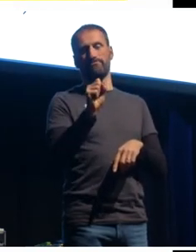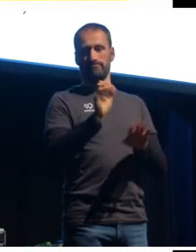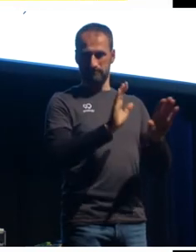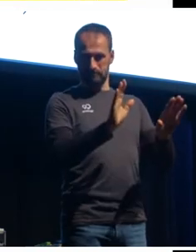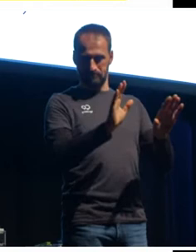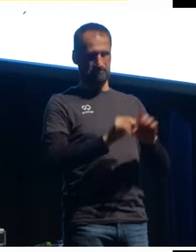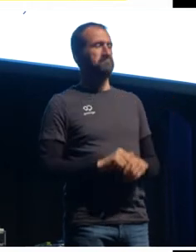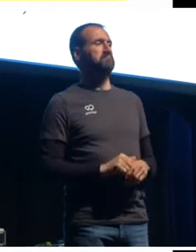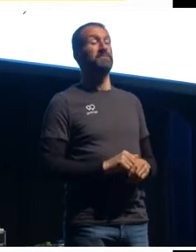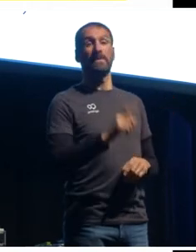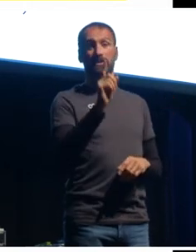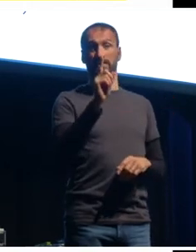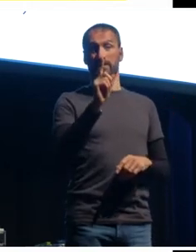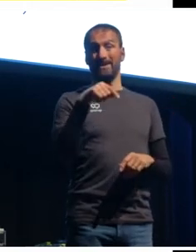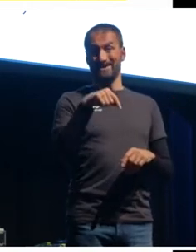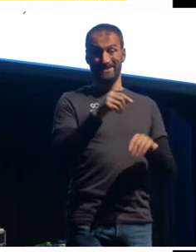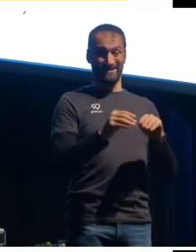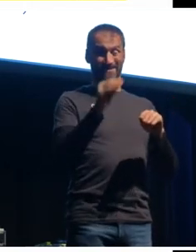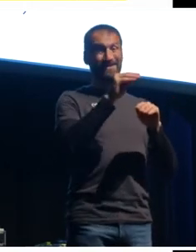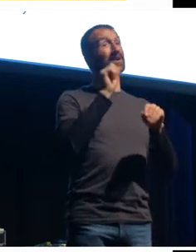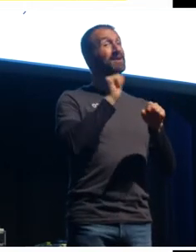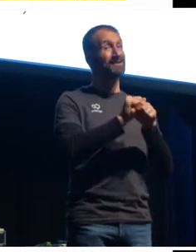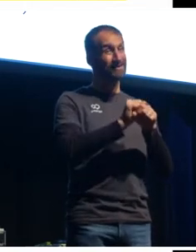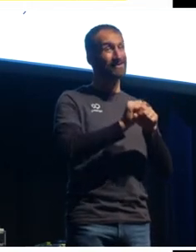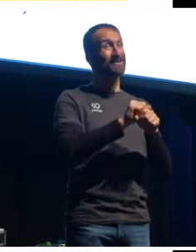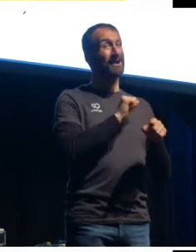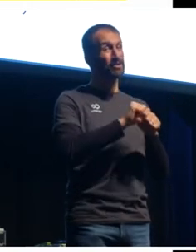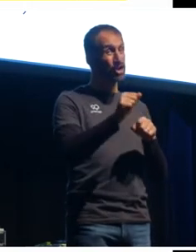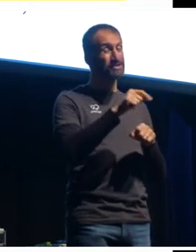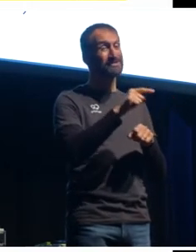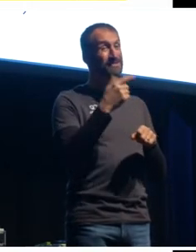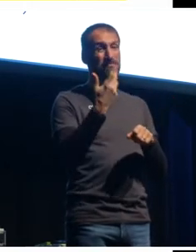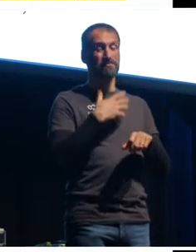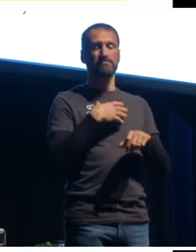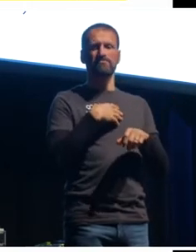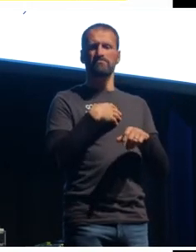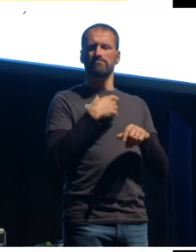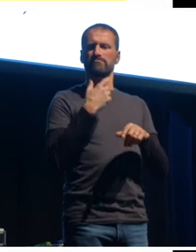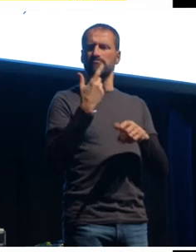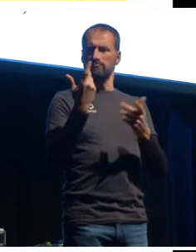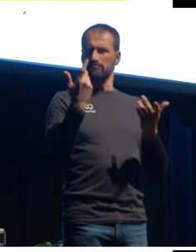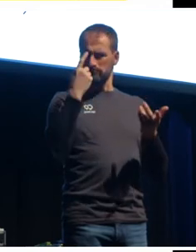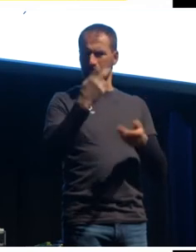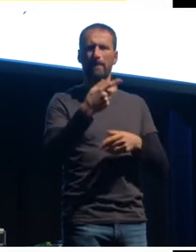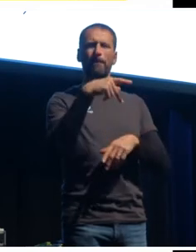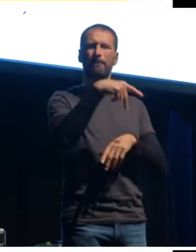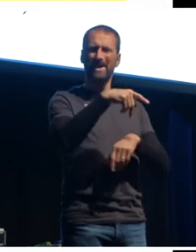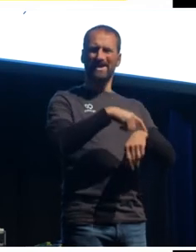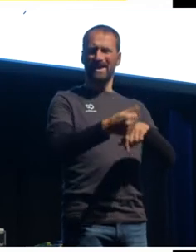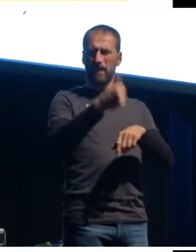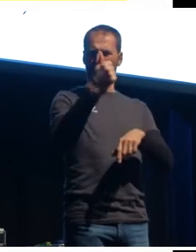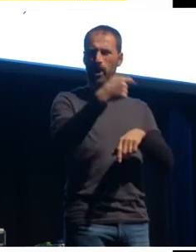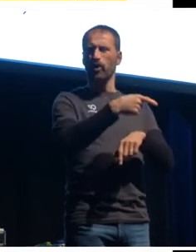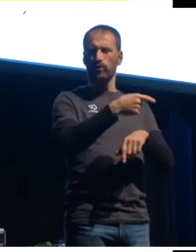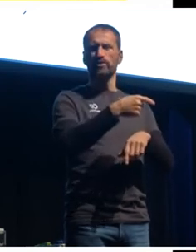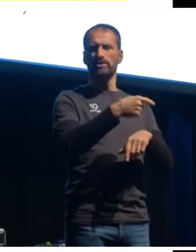So still on top of that, I can bring my retries. So I'll do the same thing now. You can see the p timeout is on like the